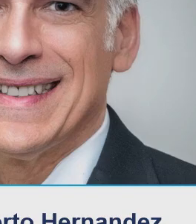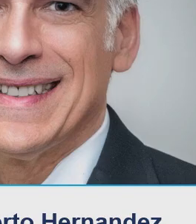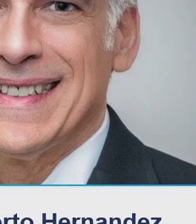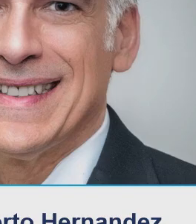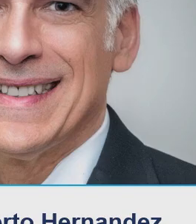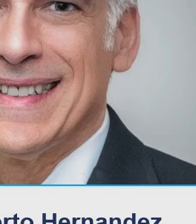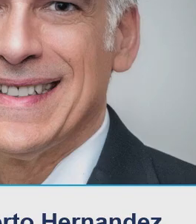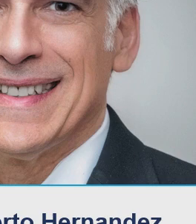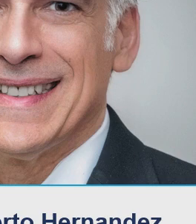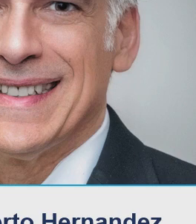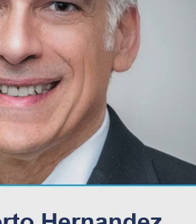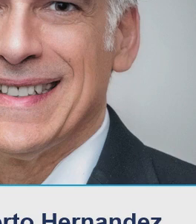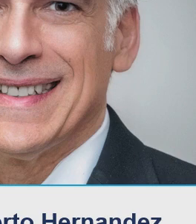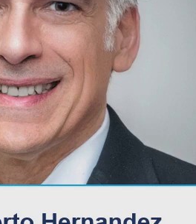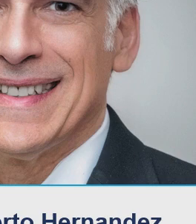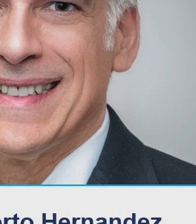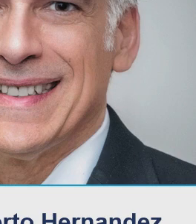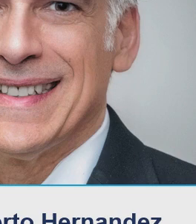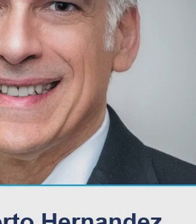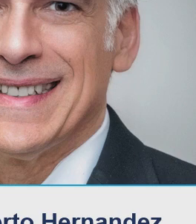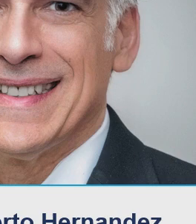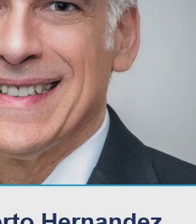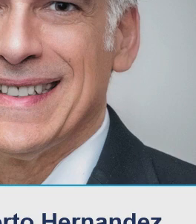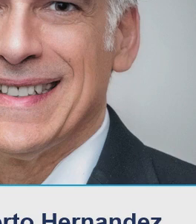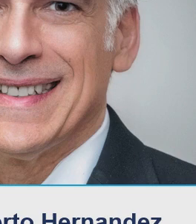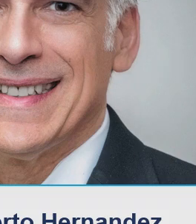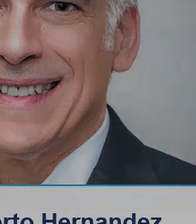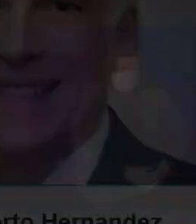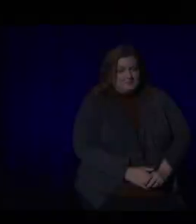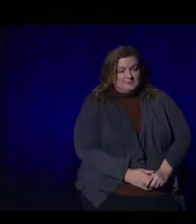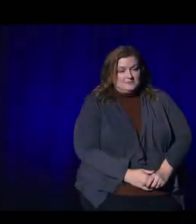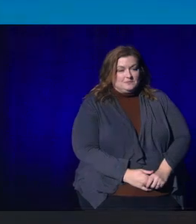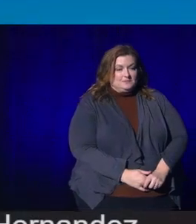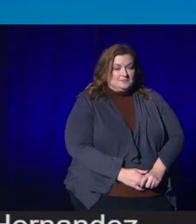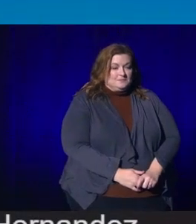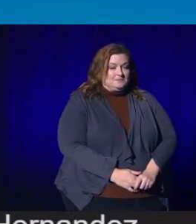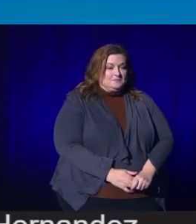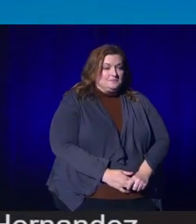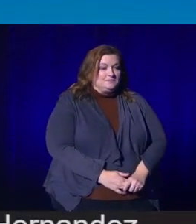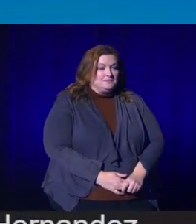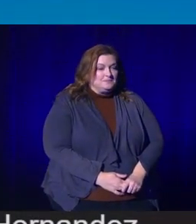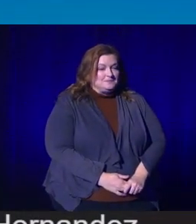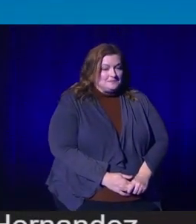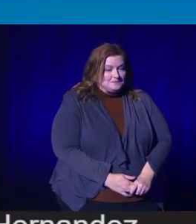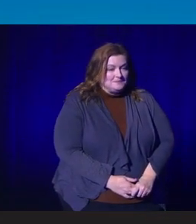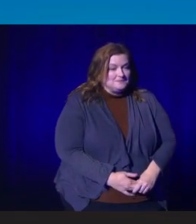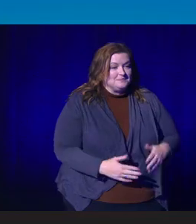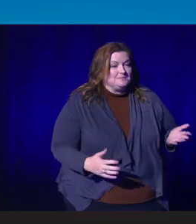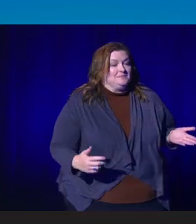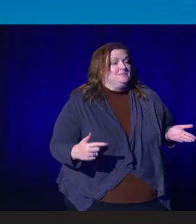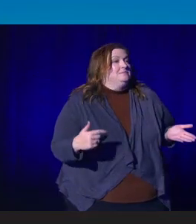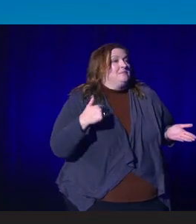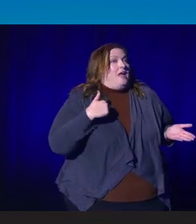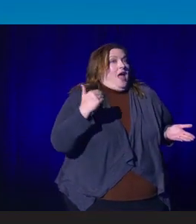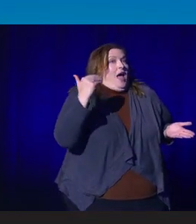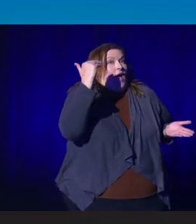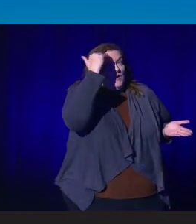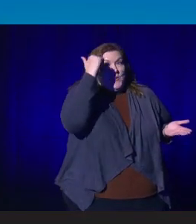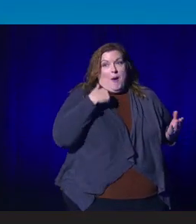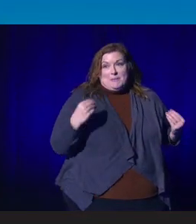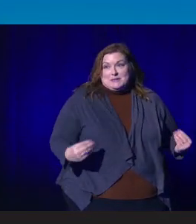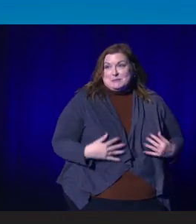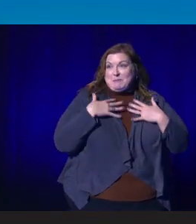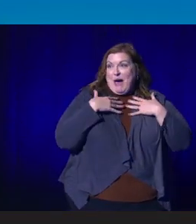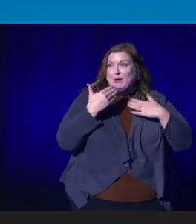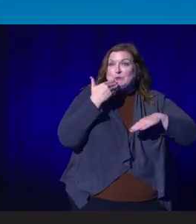ACS 150, chemistry is everything. Well, I know I'm inspired.